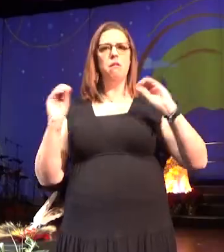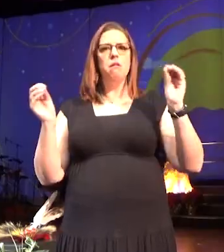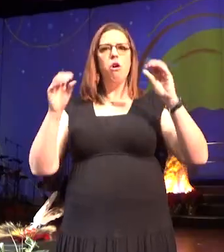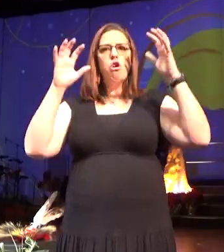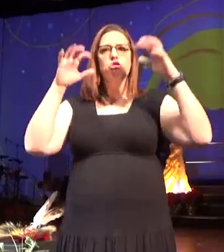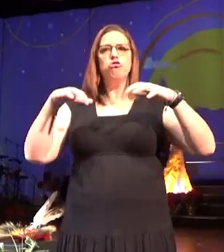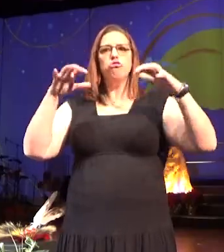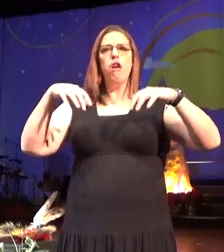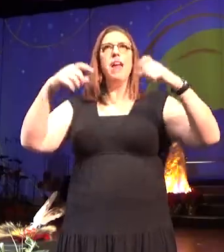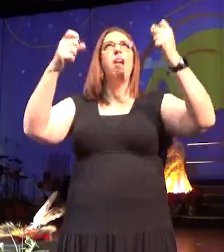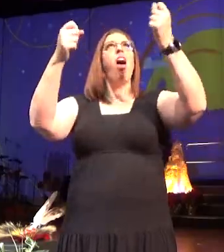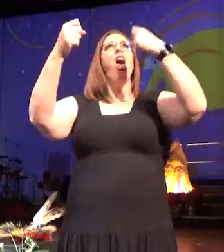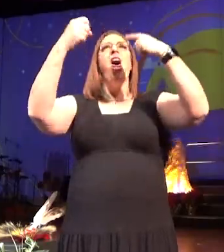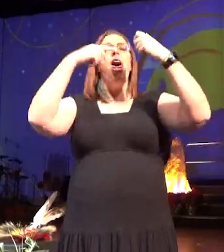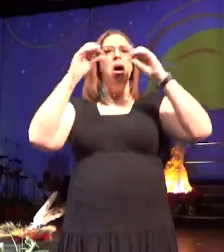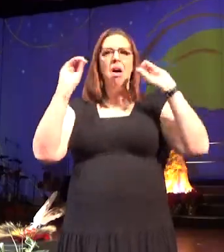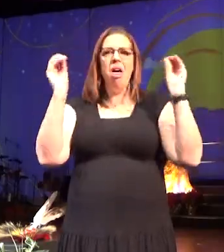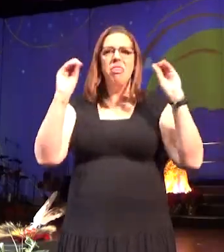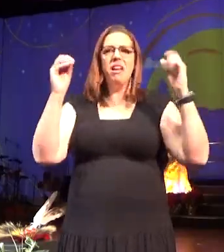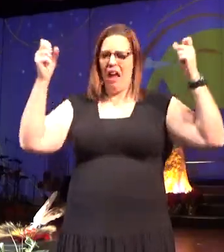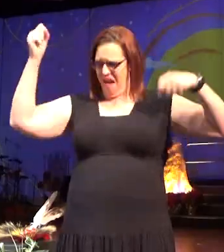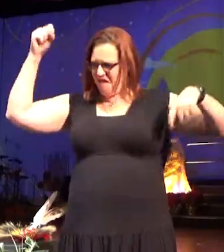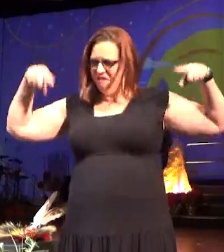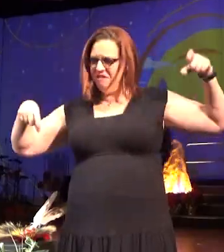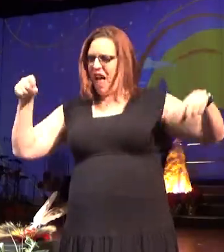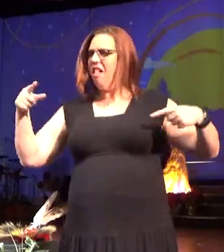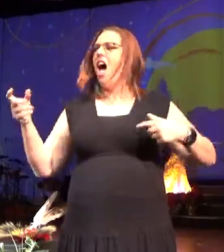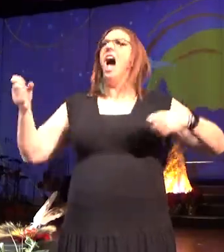in there. It just fell all around me. I was like,